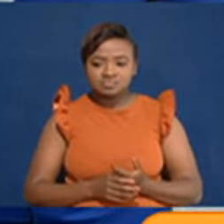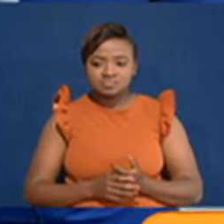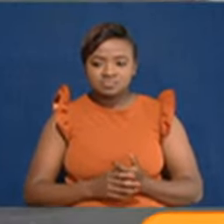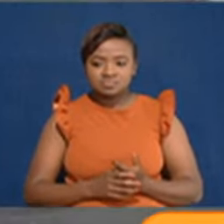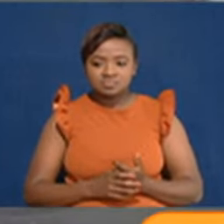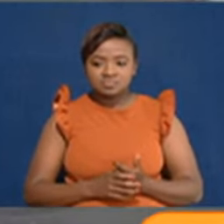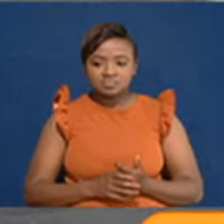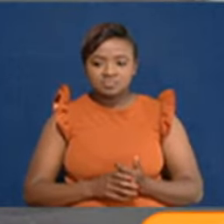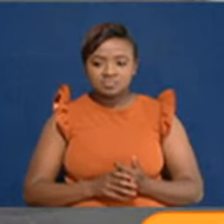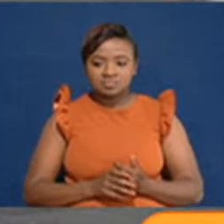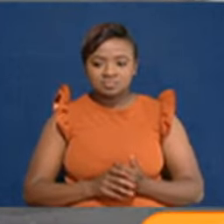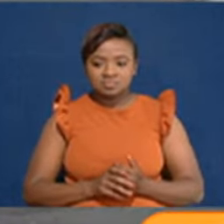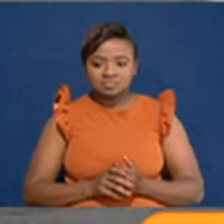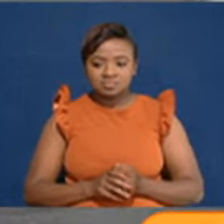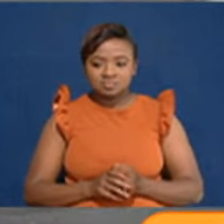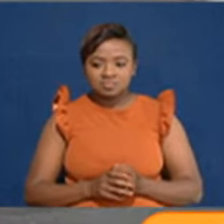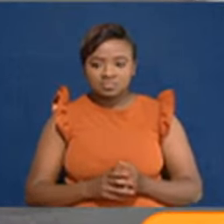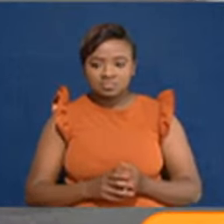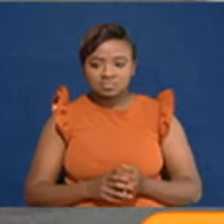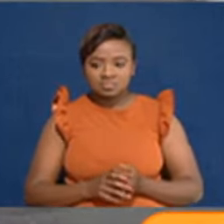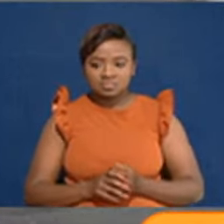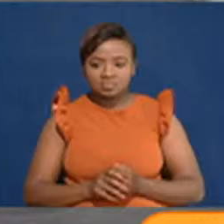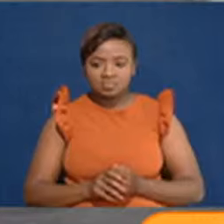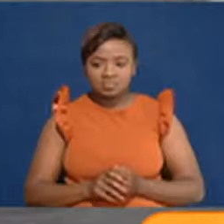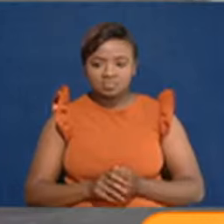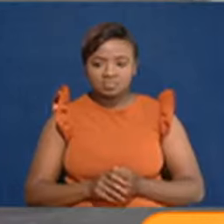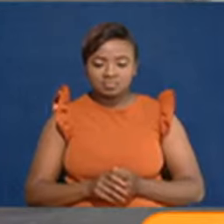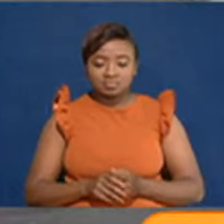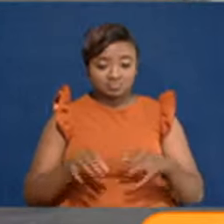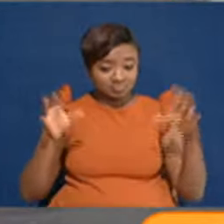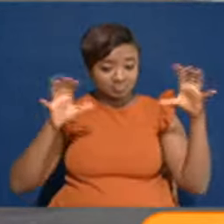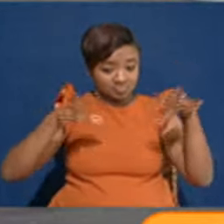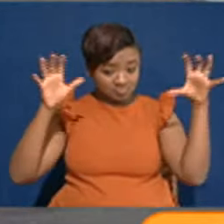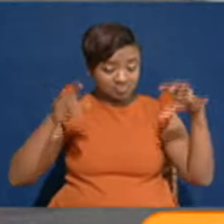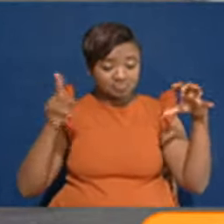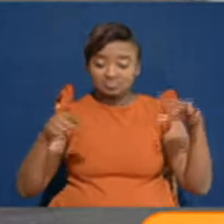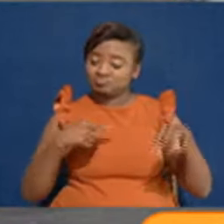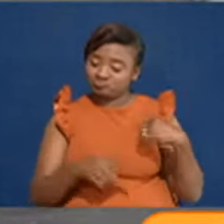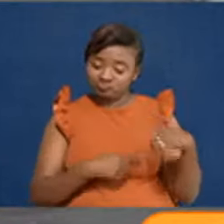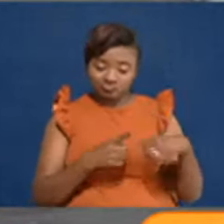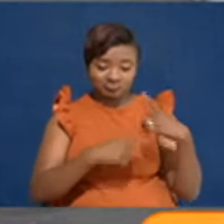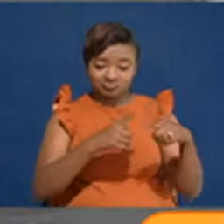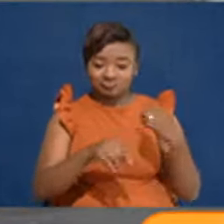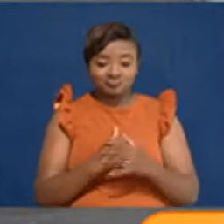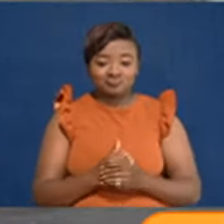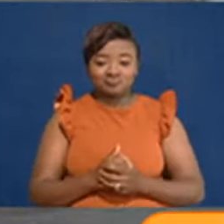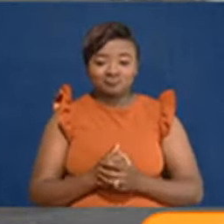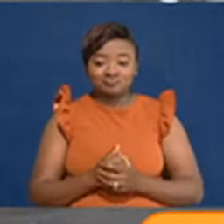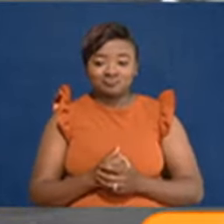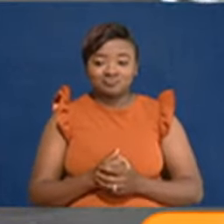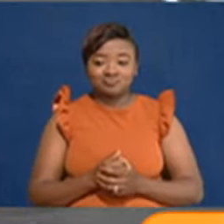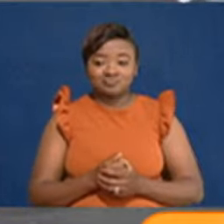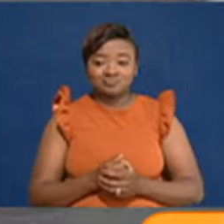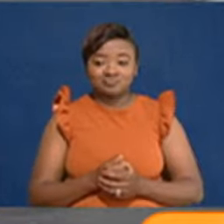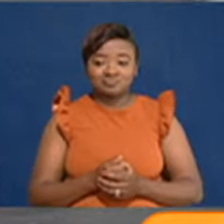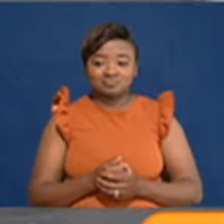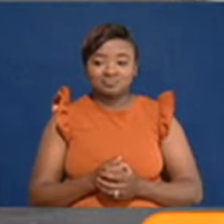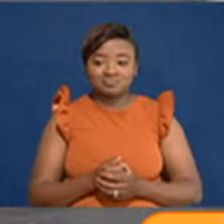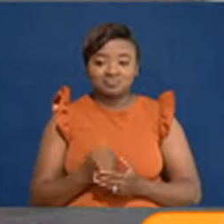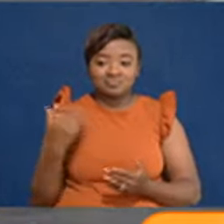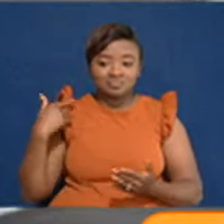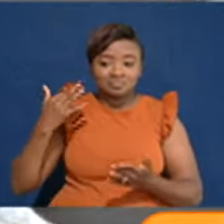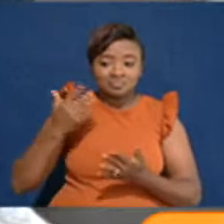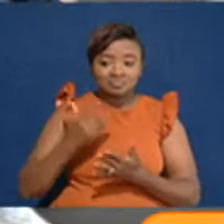Thank you so much, Olive. I can hear you loud and clear in Nairobi. That rain is still on. Imagine we're at the Stade de France and it's still raining. It's been on for the